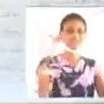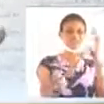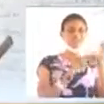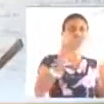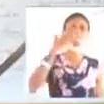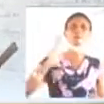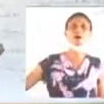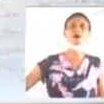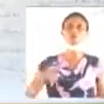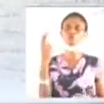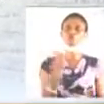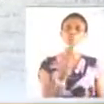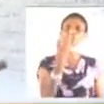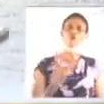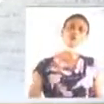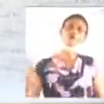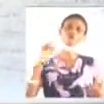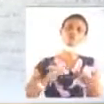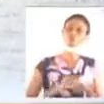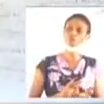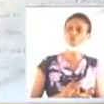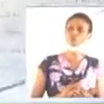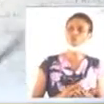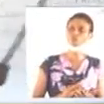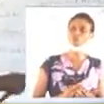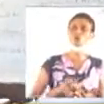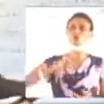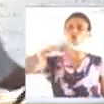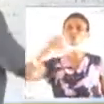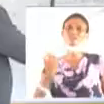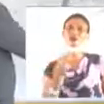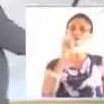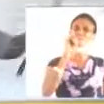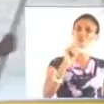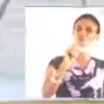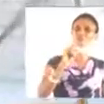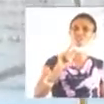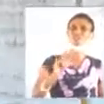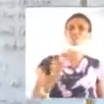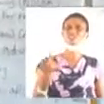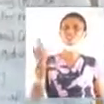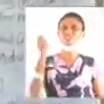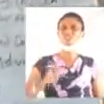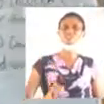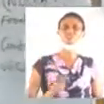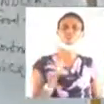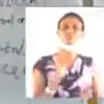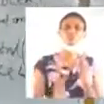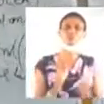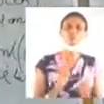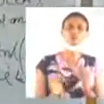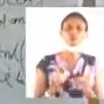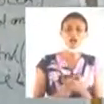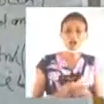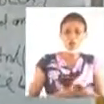drug abuse. The other aspect of it is the establishment of drug control agency. It's just